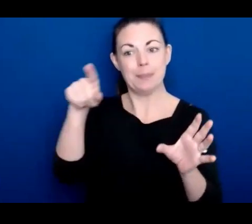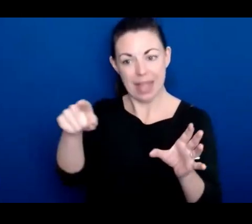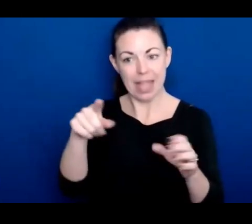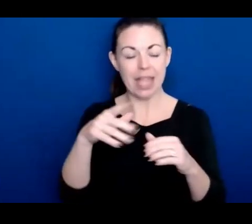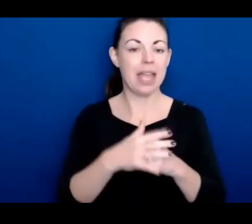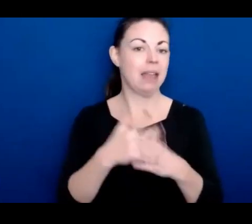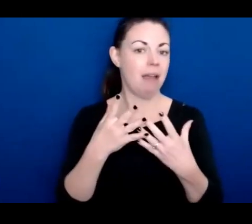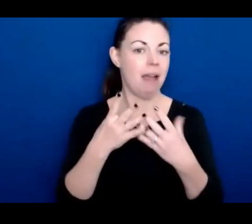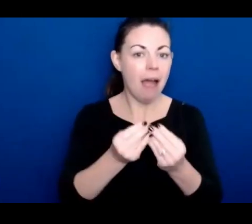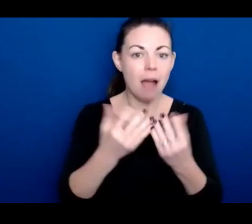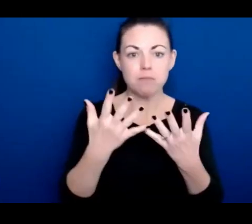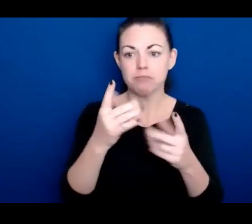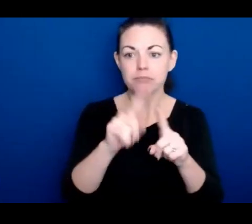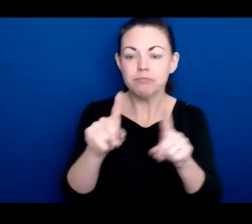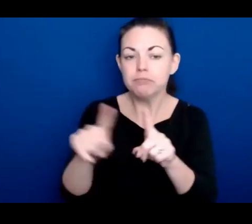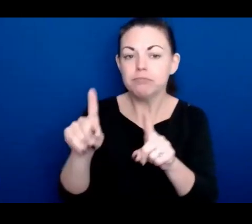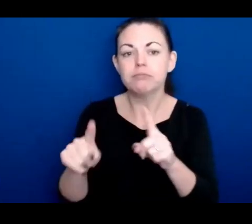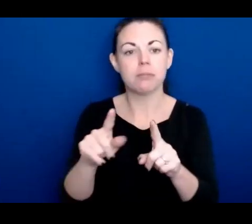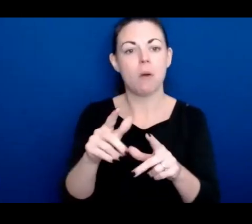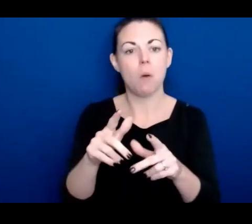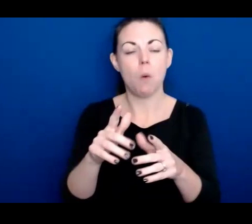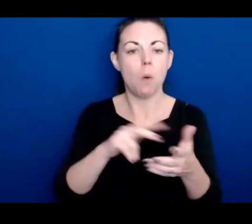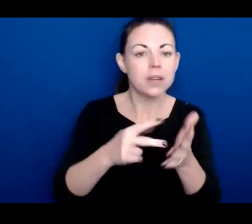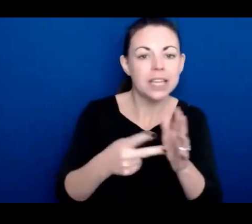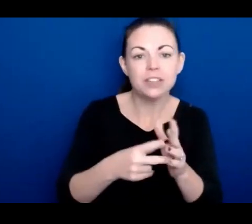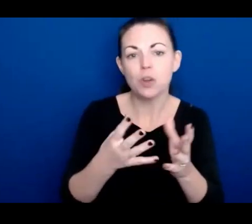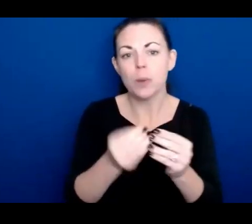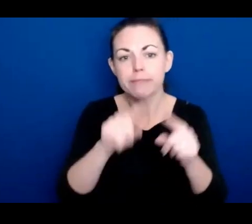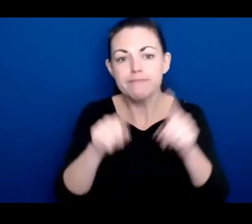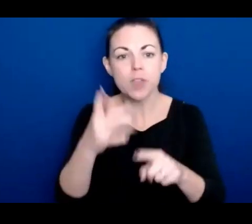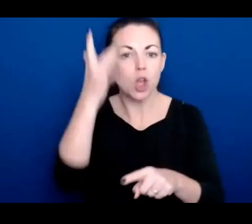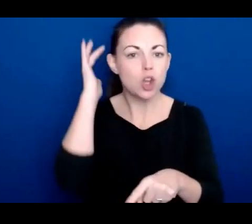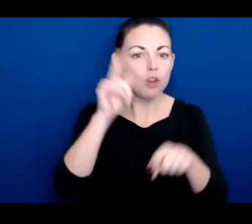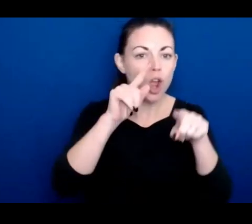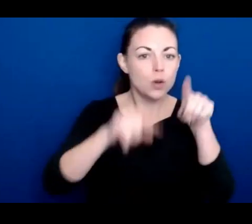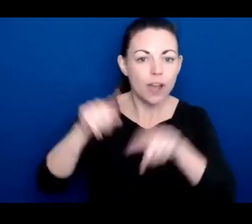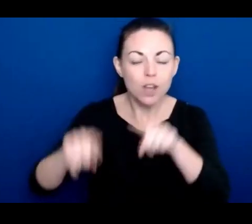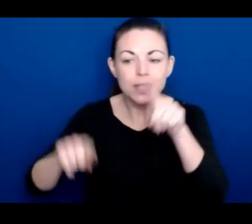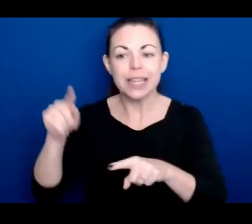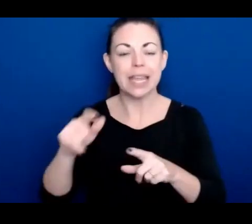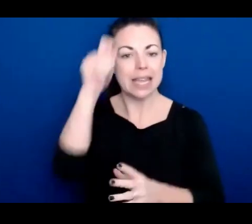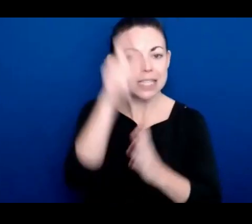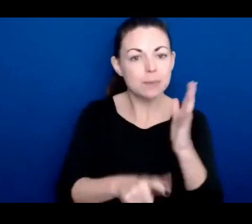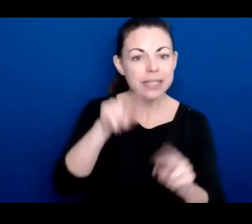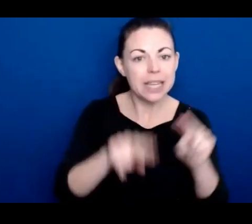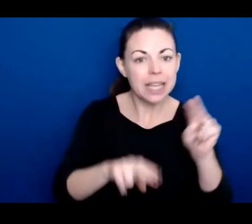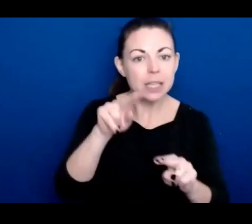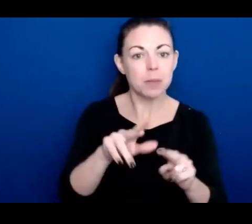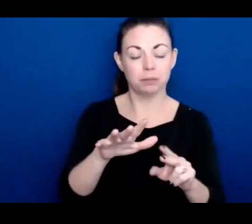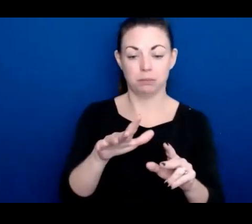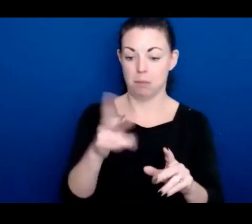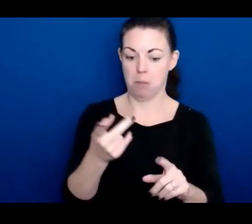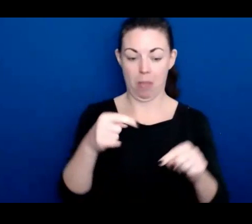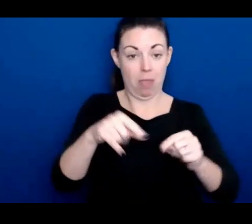many organisations with neurodiversity and disability assessments and workplace solutions throughout both the UK and